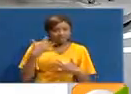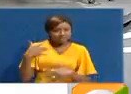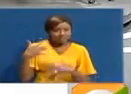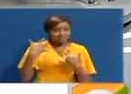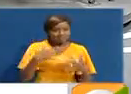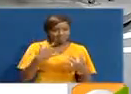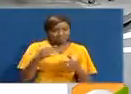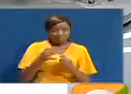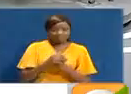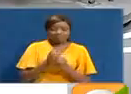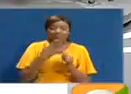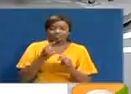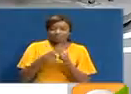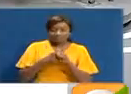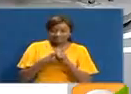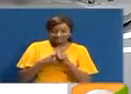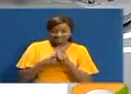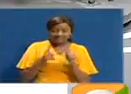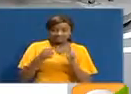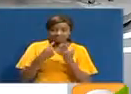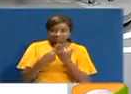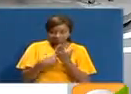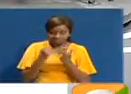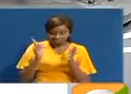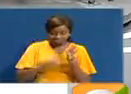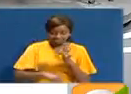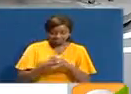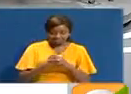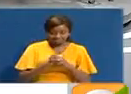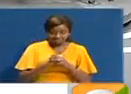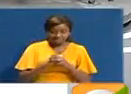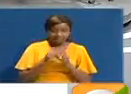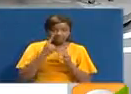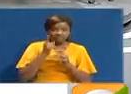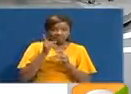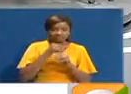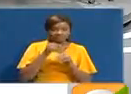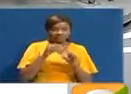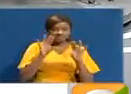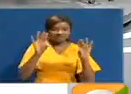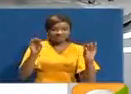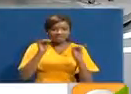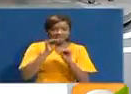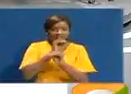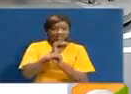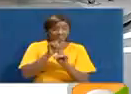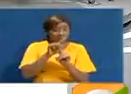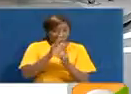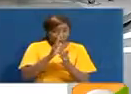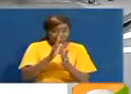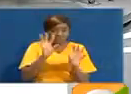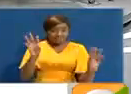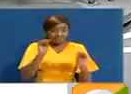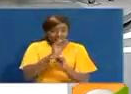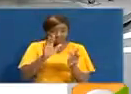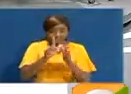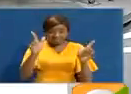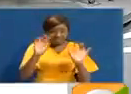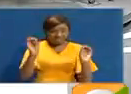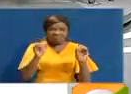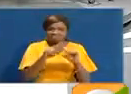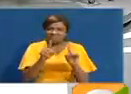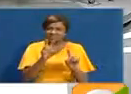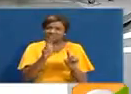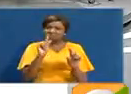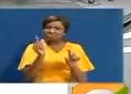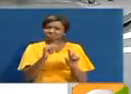want us to start with what looked like a reshuffle. Wasn't a really big one, but interesting things there, Francis,